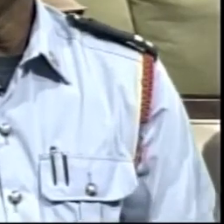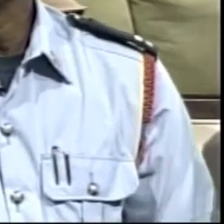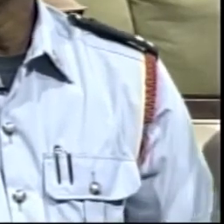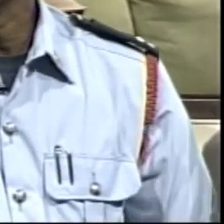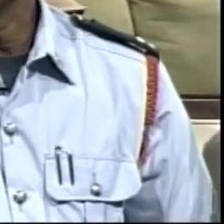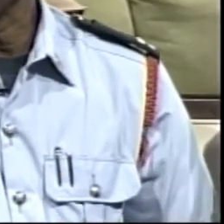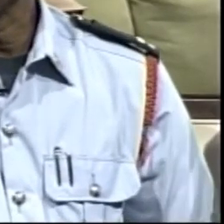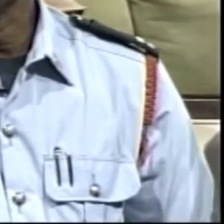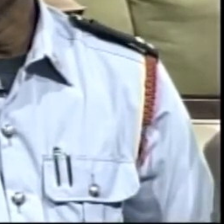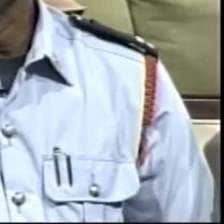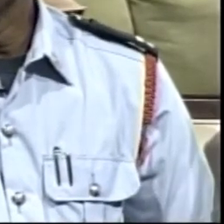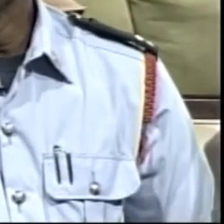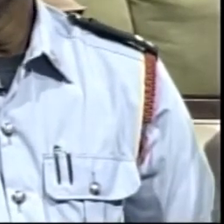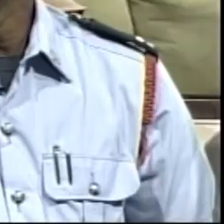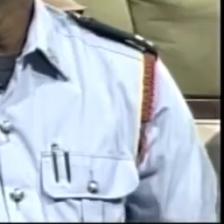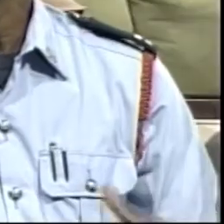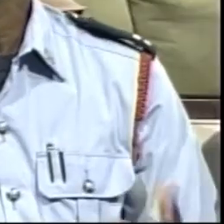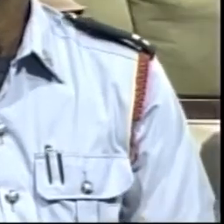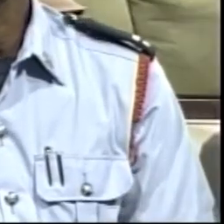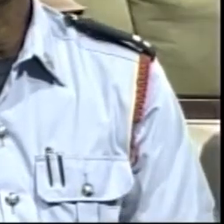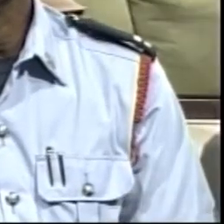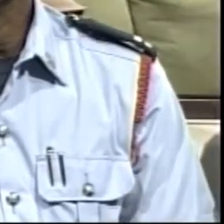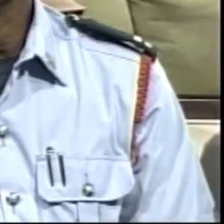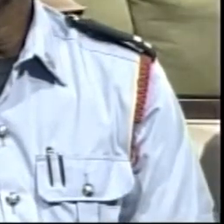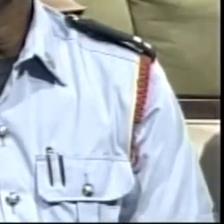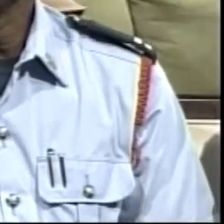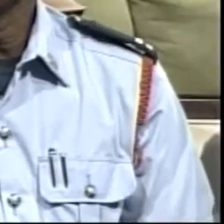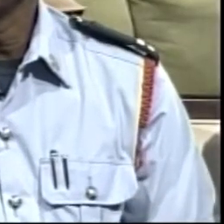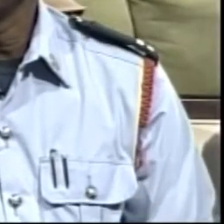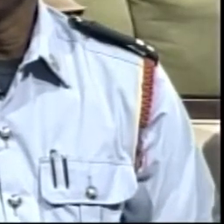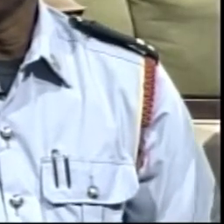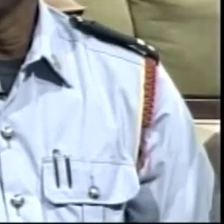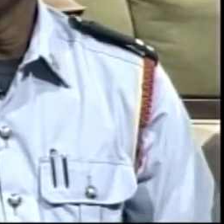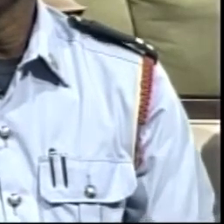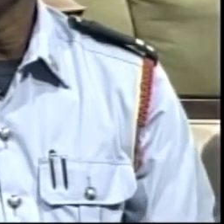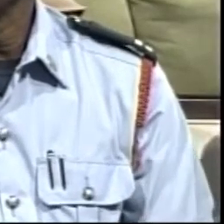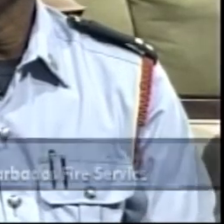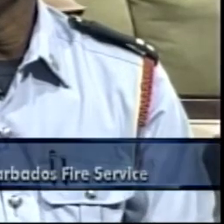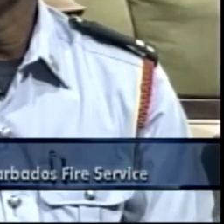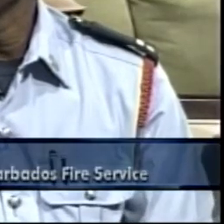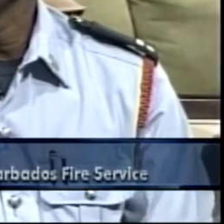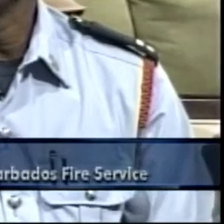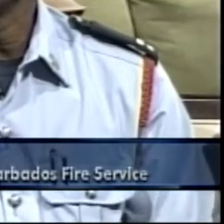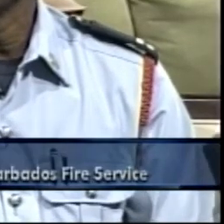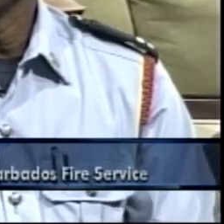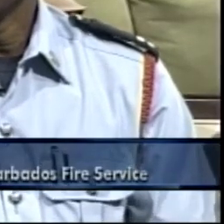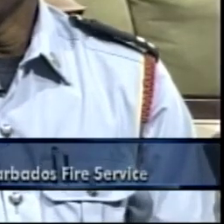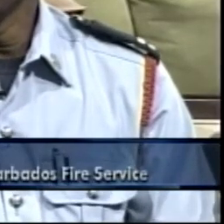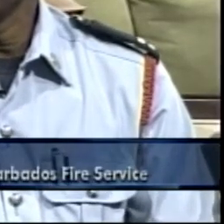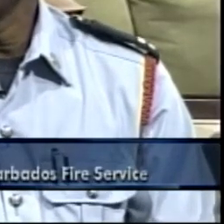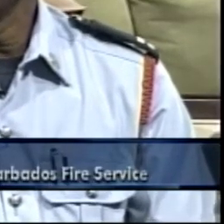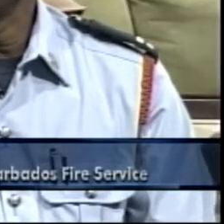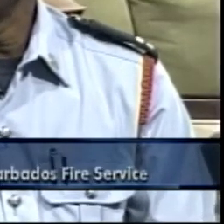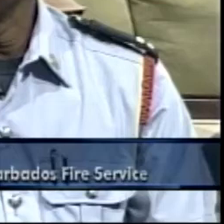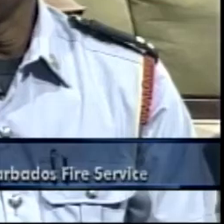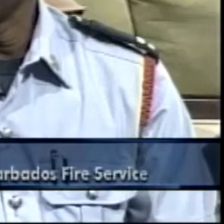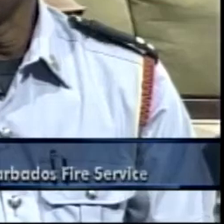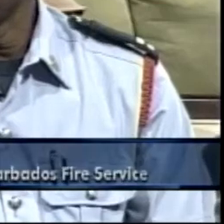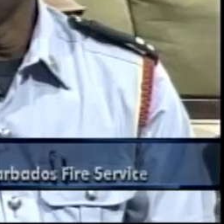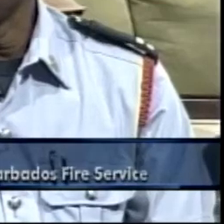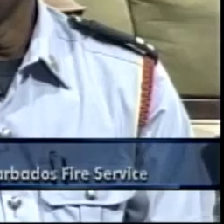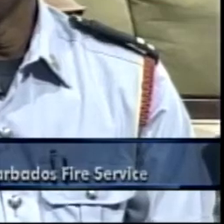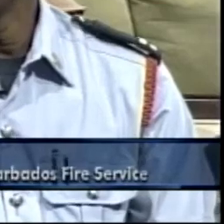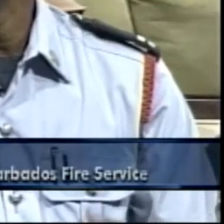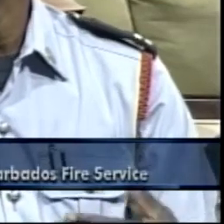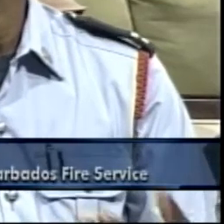It doesn't have to go to that extreme, but you also should be vigilant. Be extremely vigilant and understand your surroundings, because you may be protecting